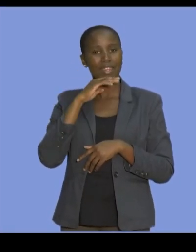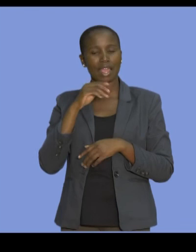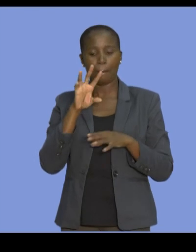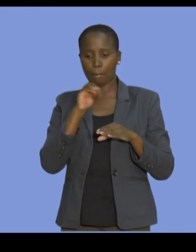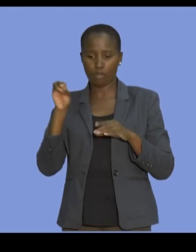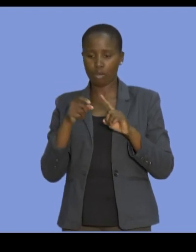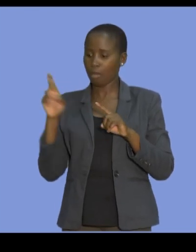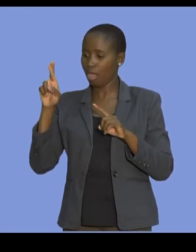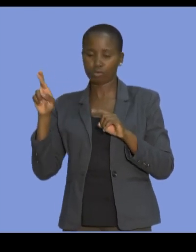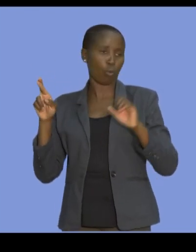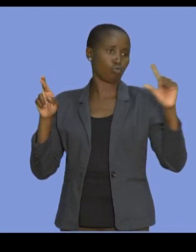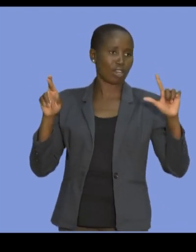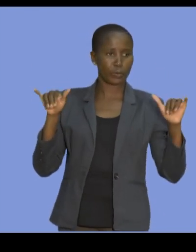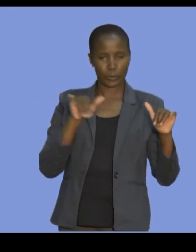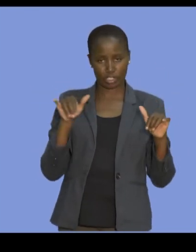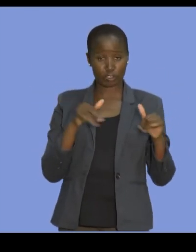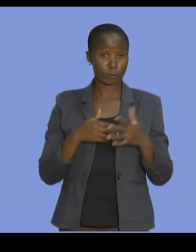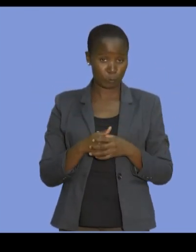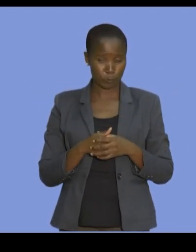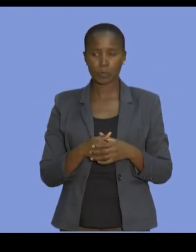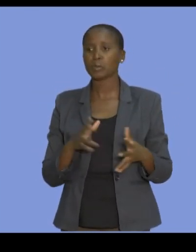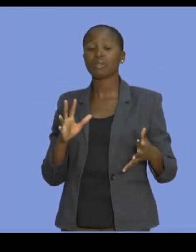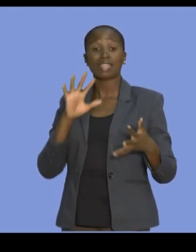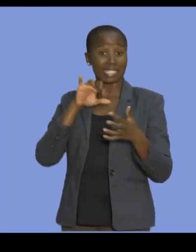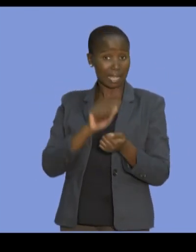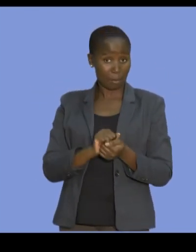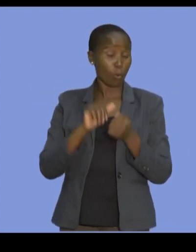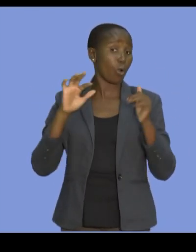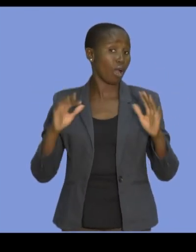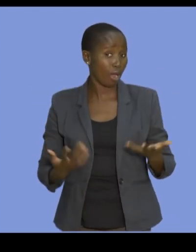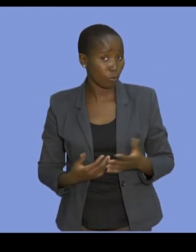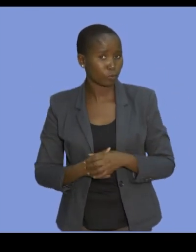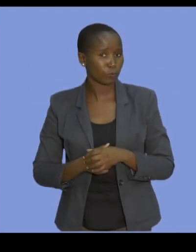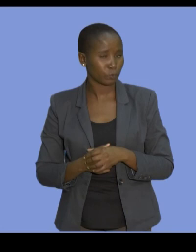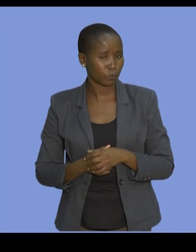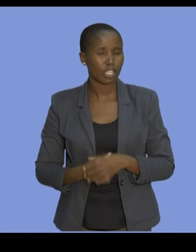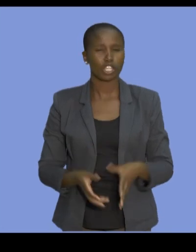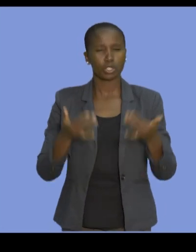So our summary here, what we have looked at today.